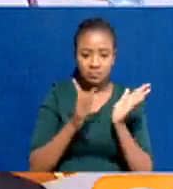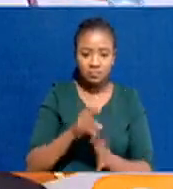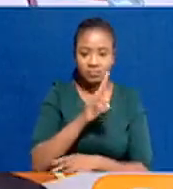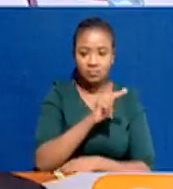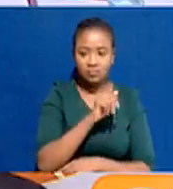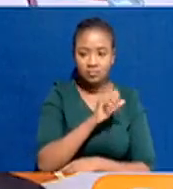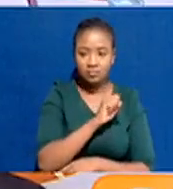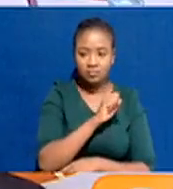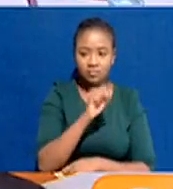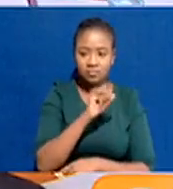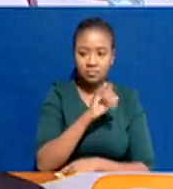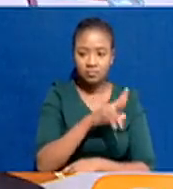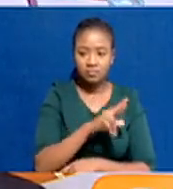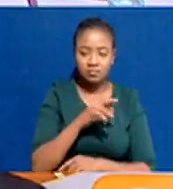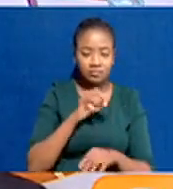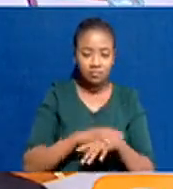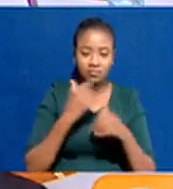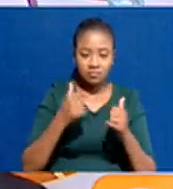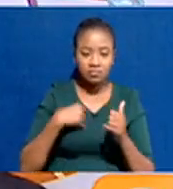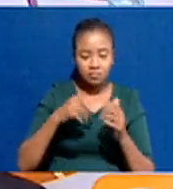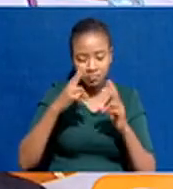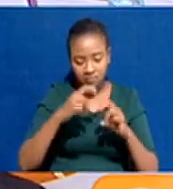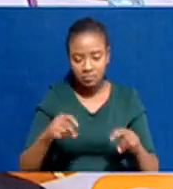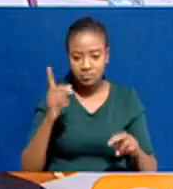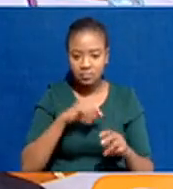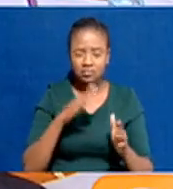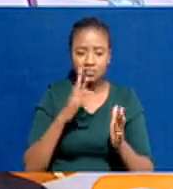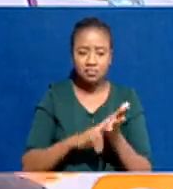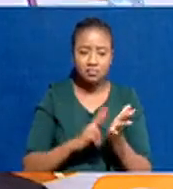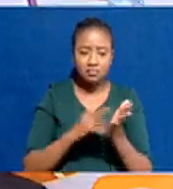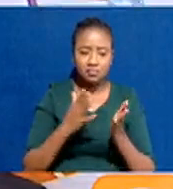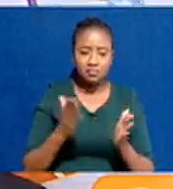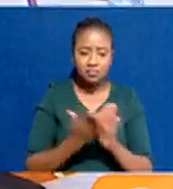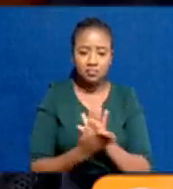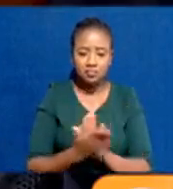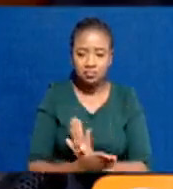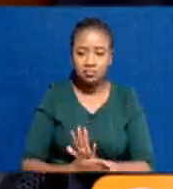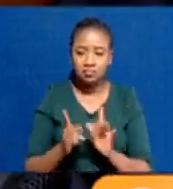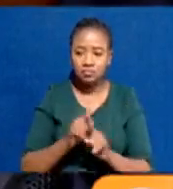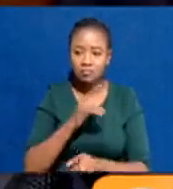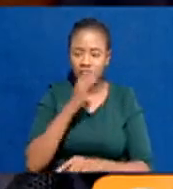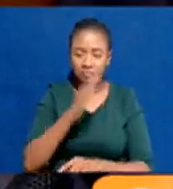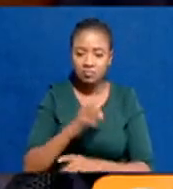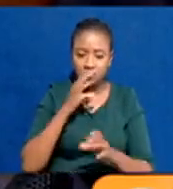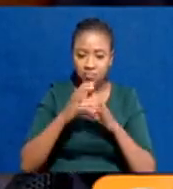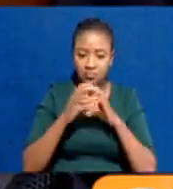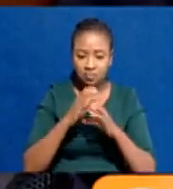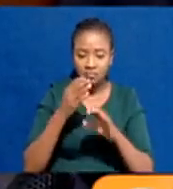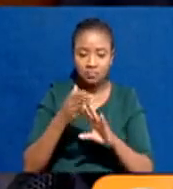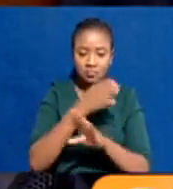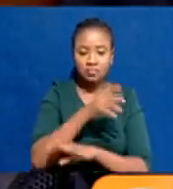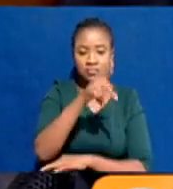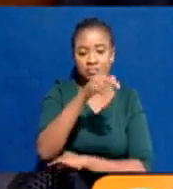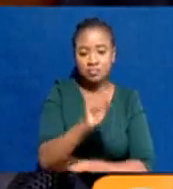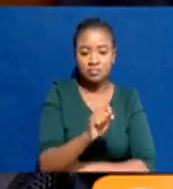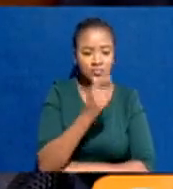The head of Malaria Division further said he had never directly communicated to the former health PS, Josephine Mburu, raising